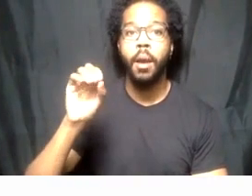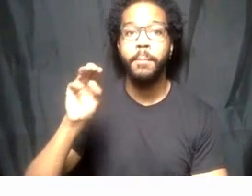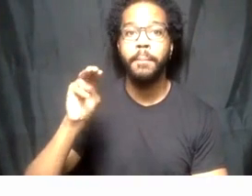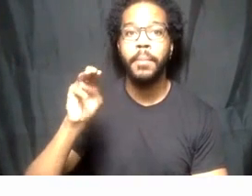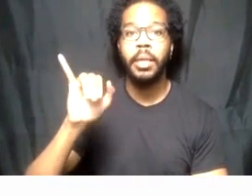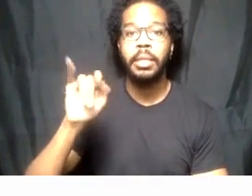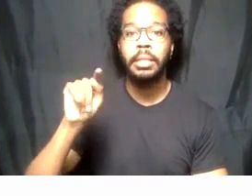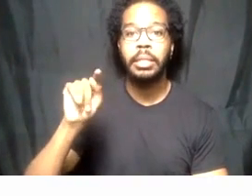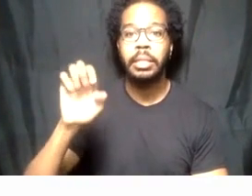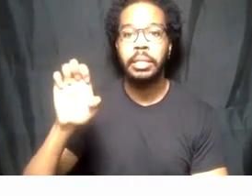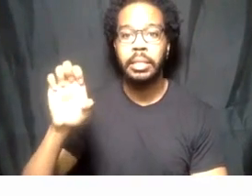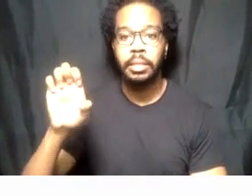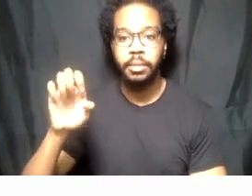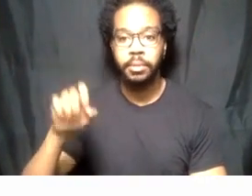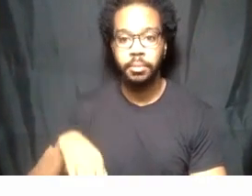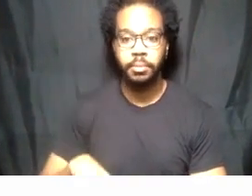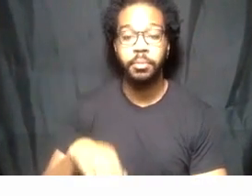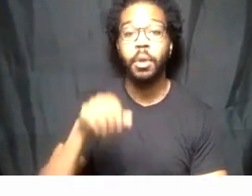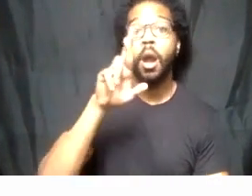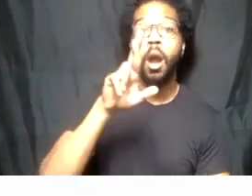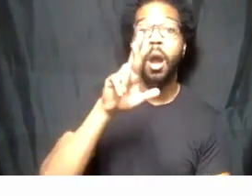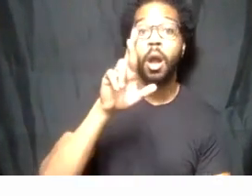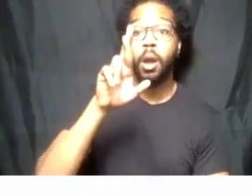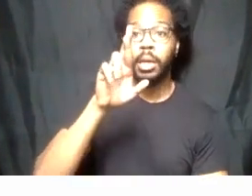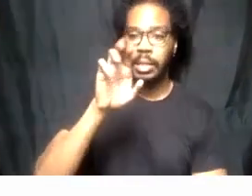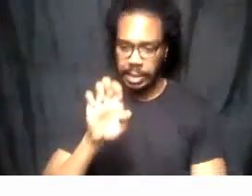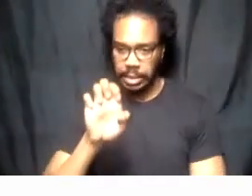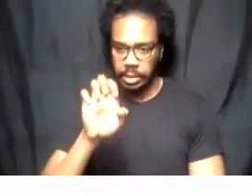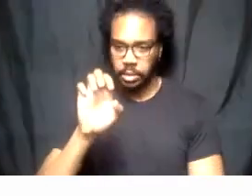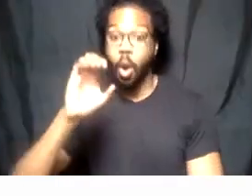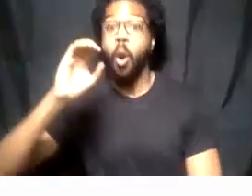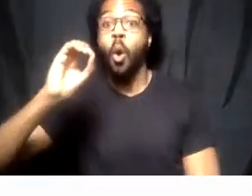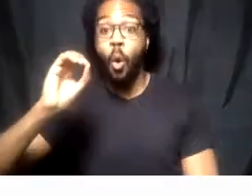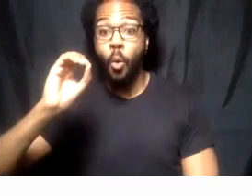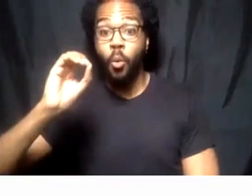And R, O, and C are capitalized if that matters.